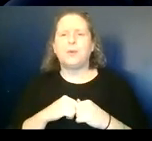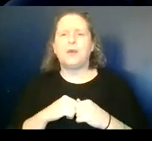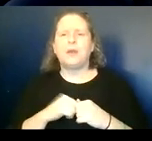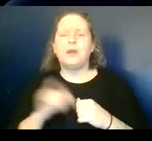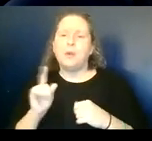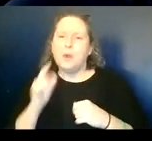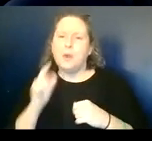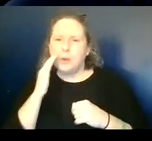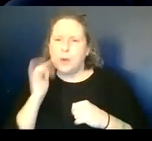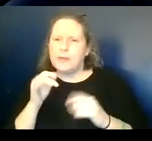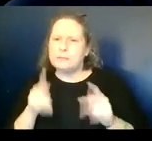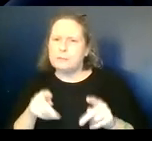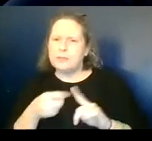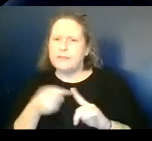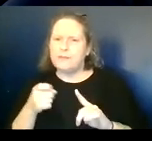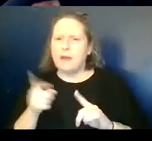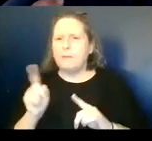or where are they located?